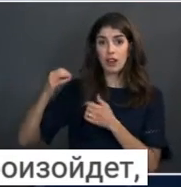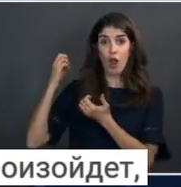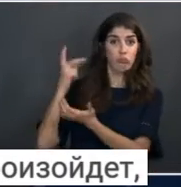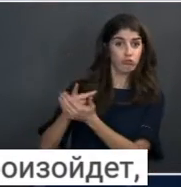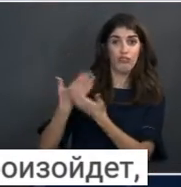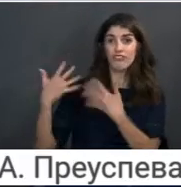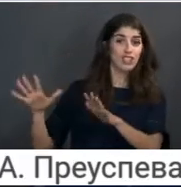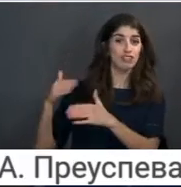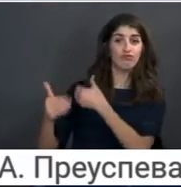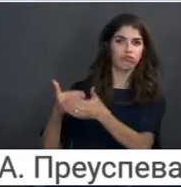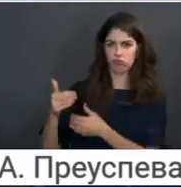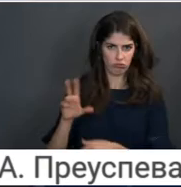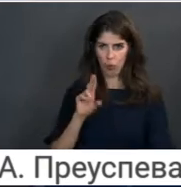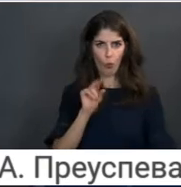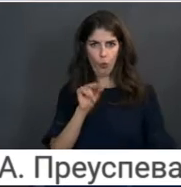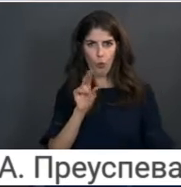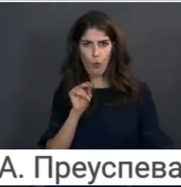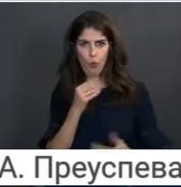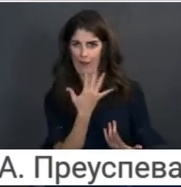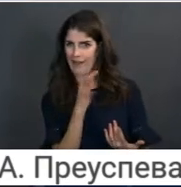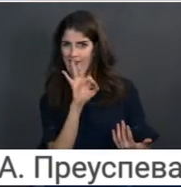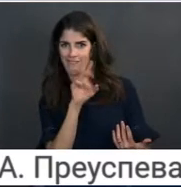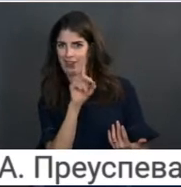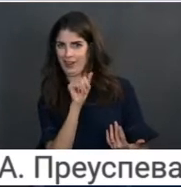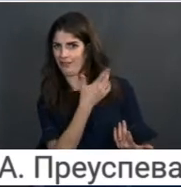of when that will happen. We leave that to the FDA.